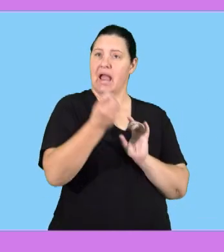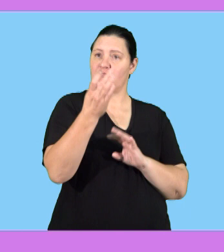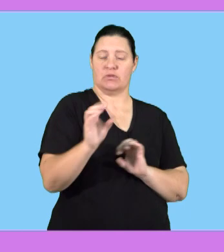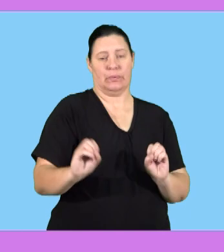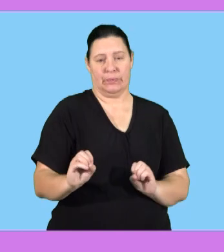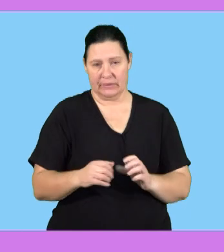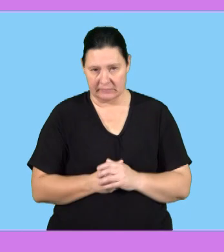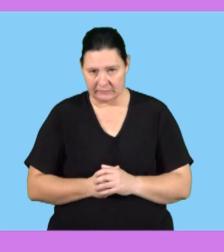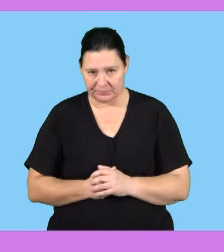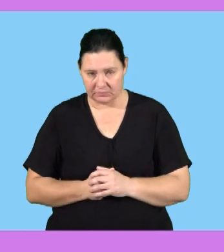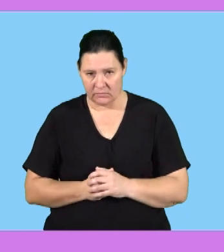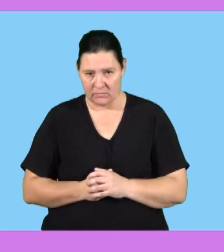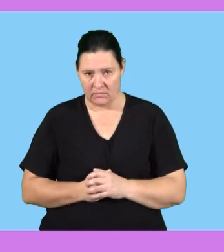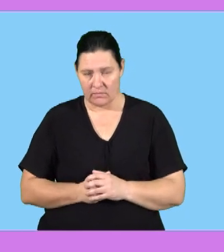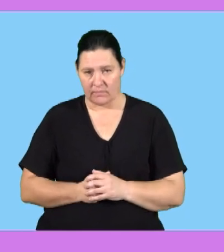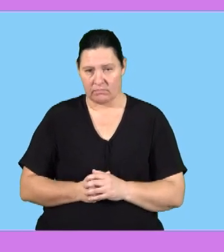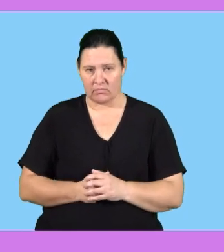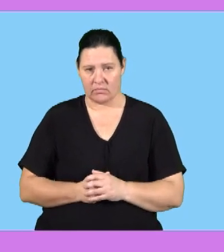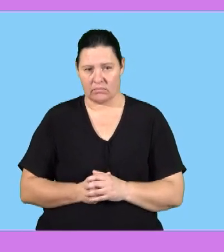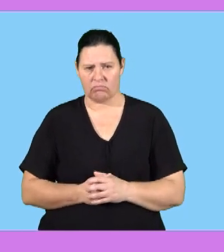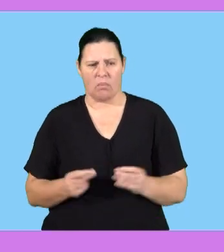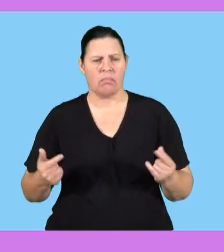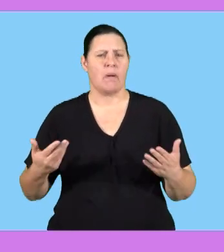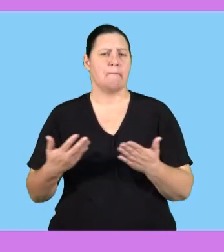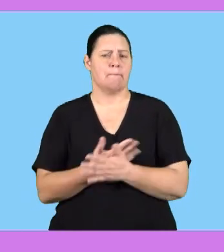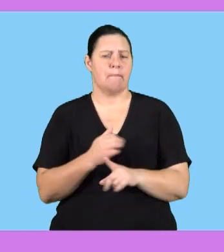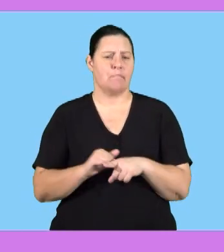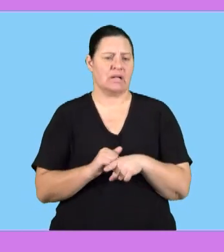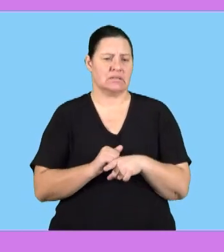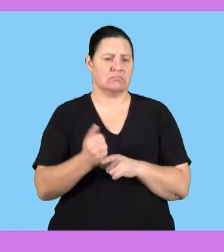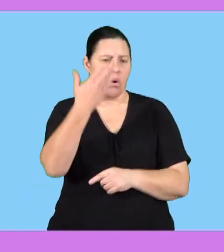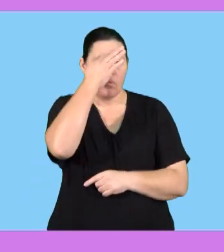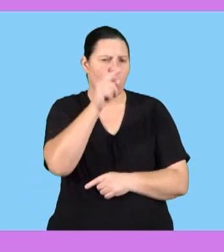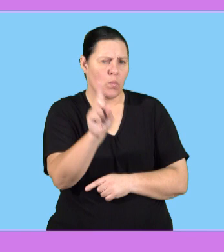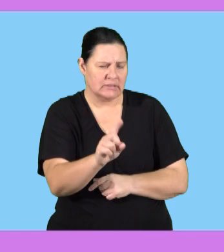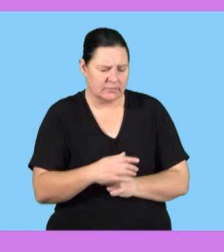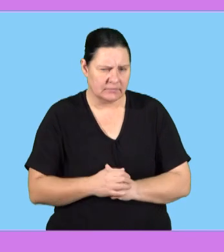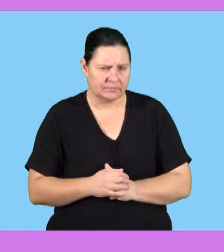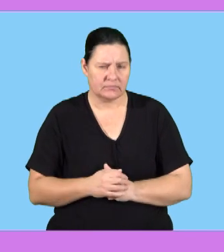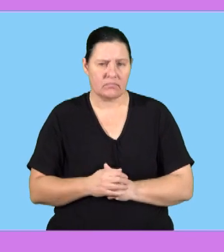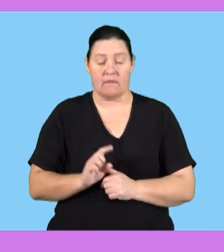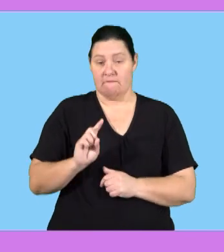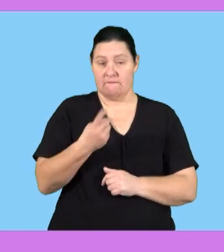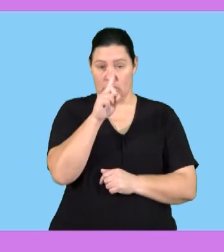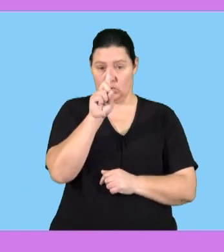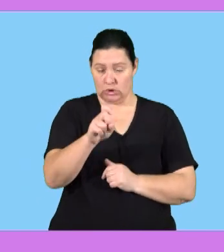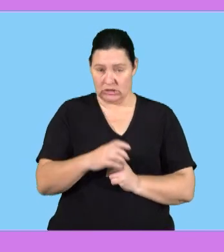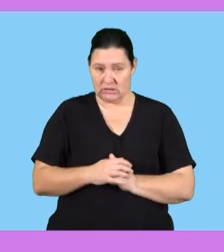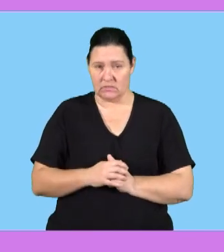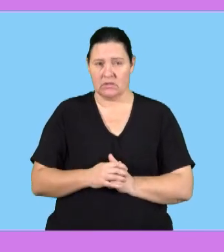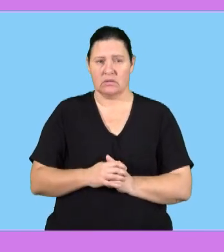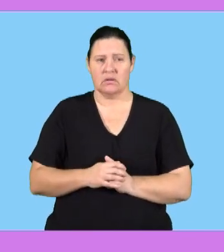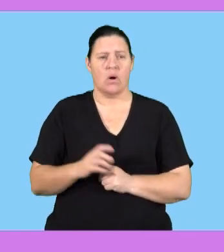data. Okay, now let's quickly do a quick practice. Let's see what you know at this moment in time. So the first question